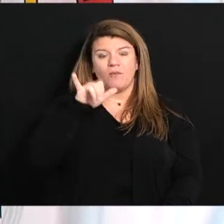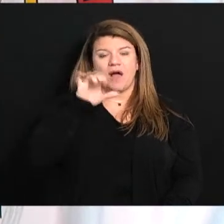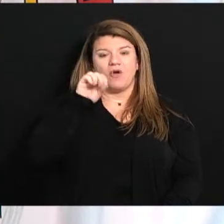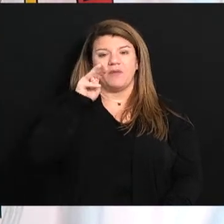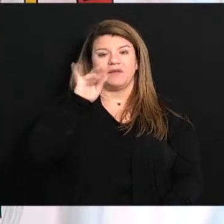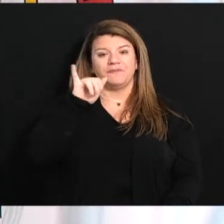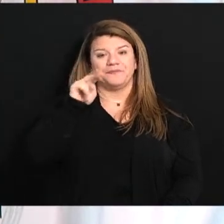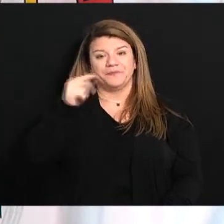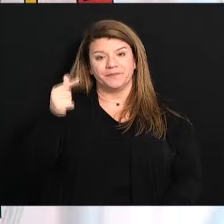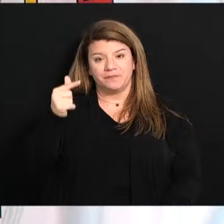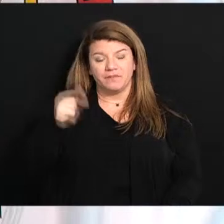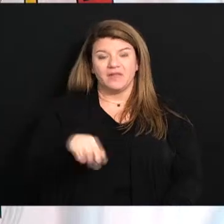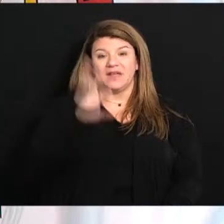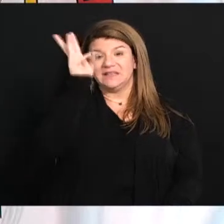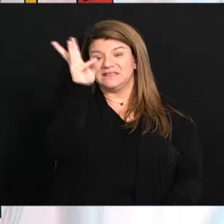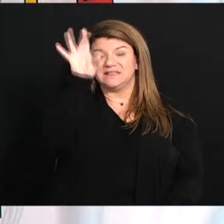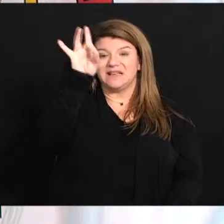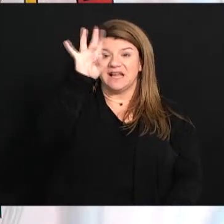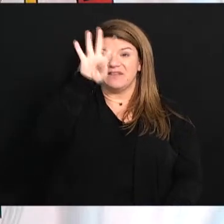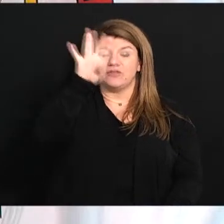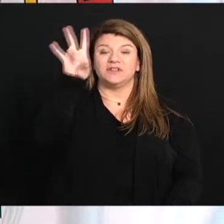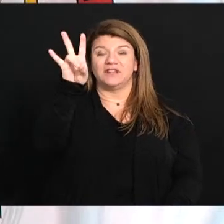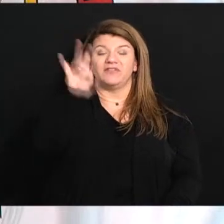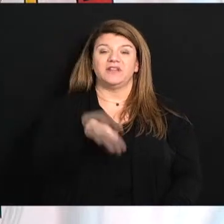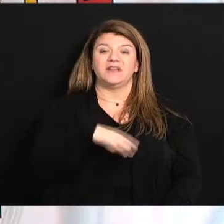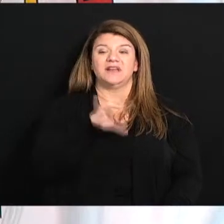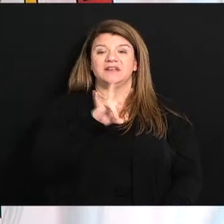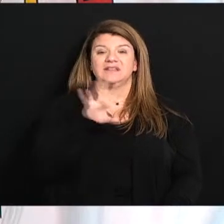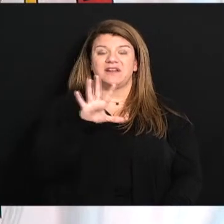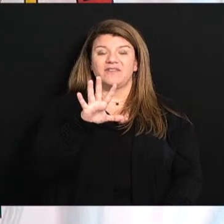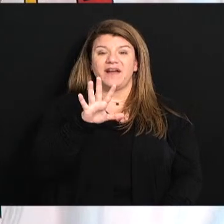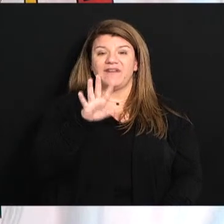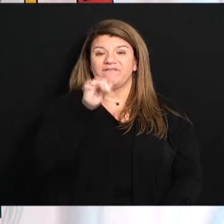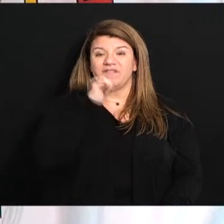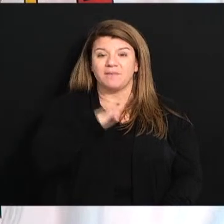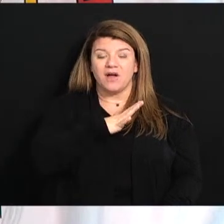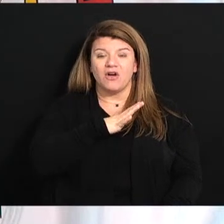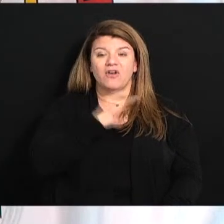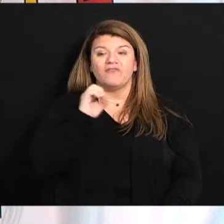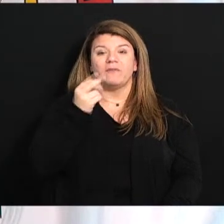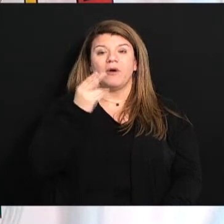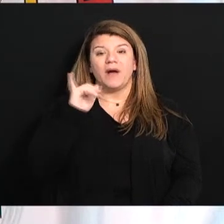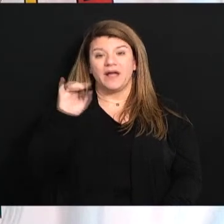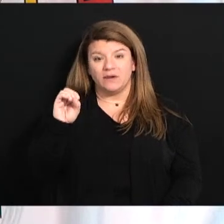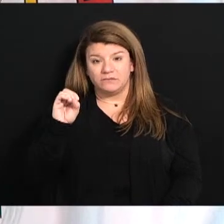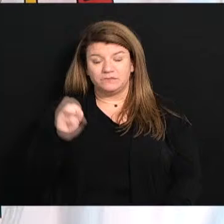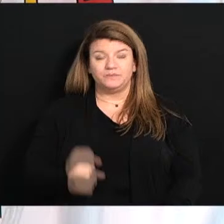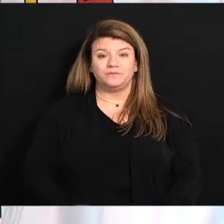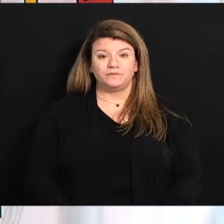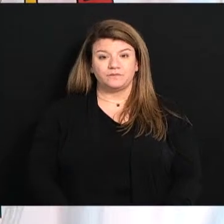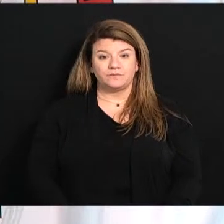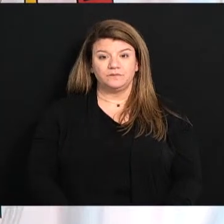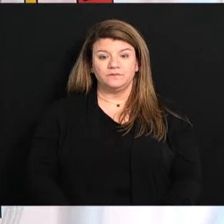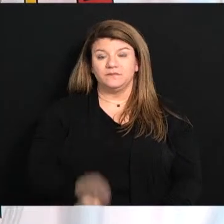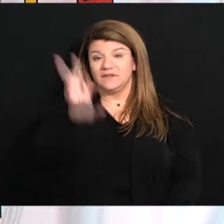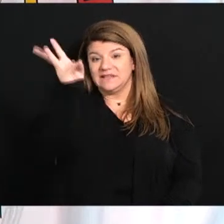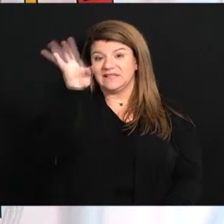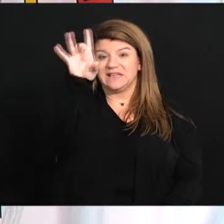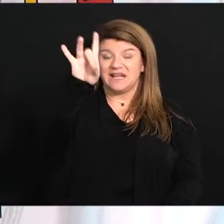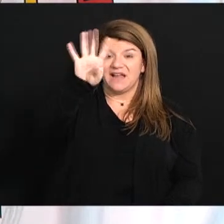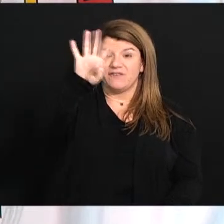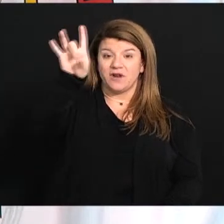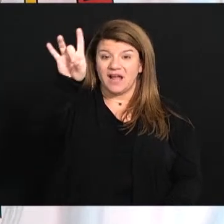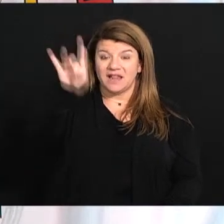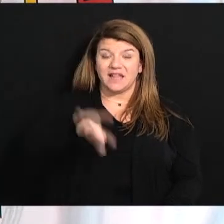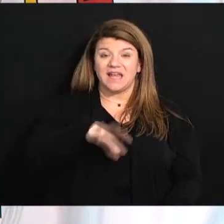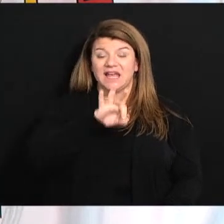County. The 6,847th death is a 75-year-old female from Ohio County. The 6,848th